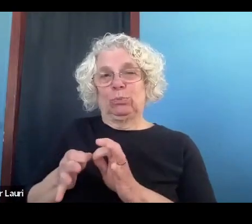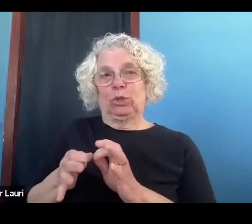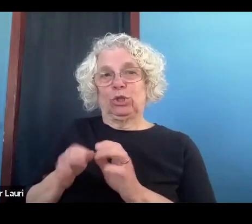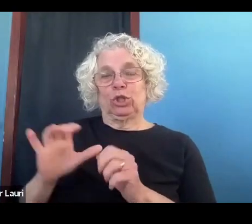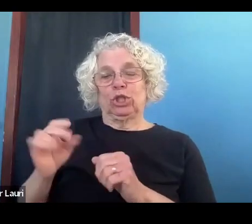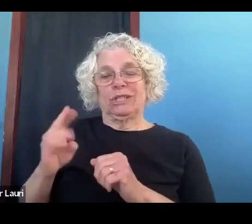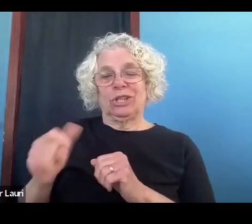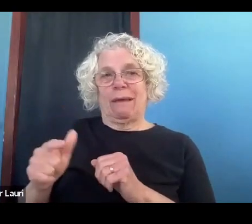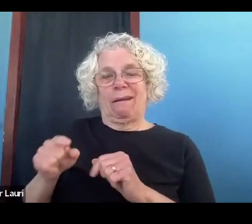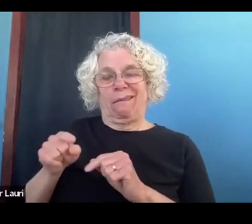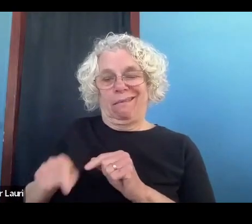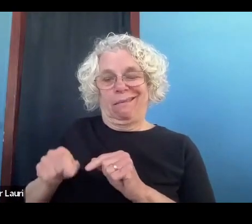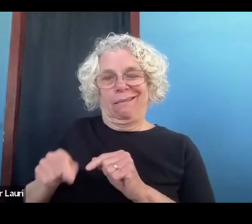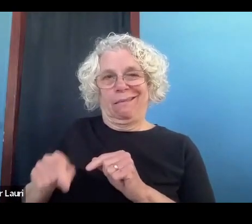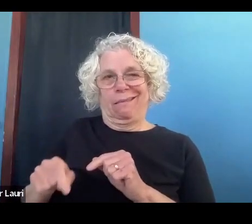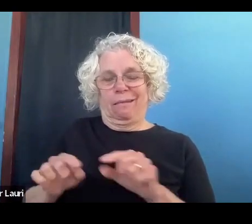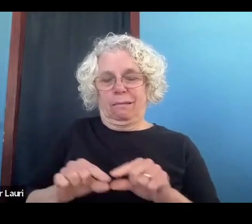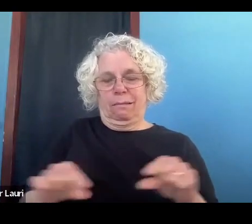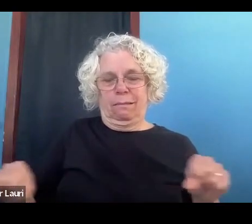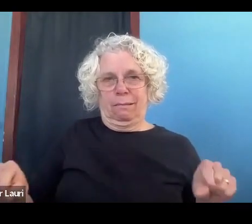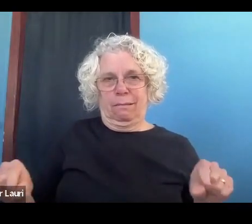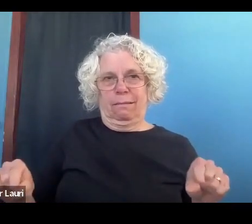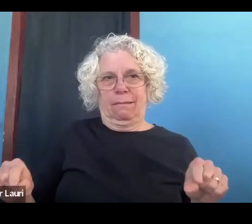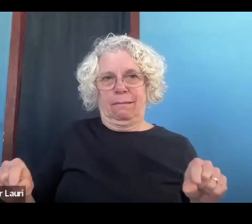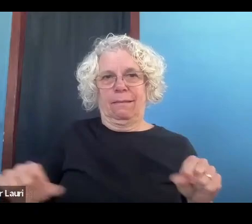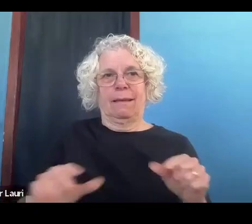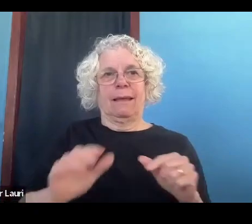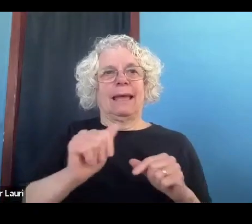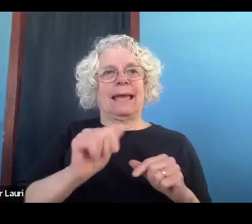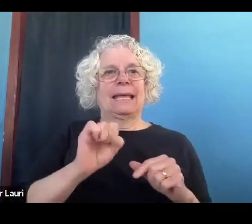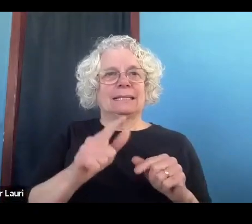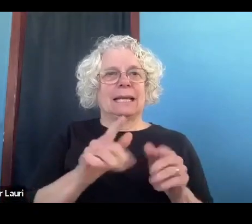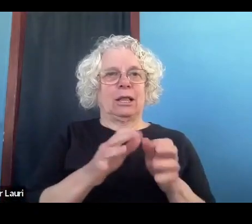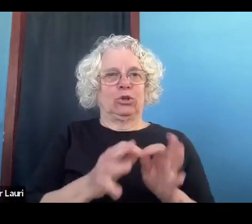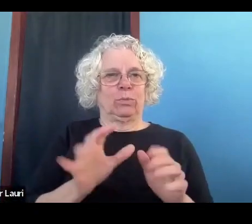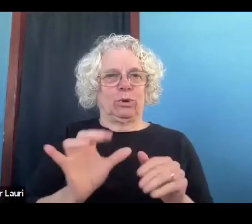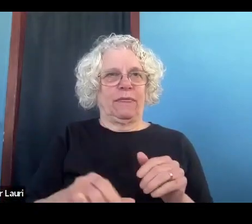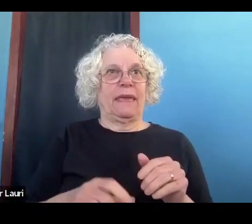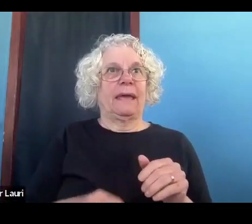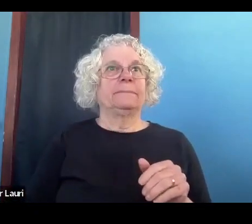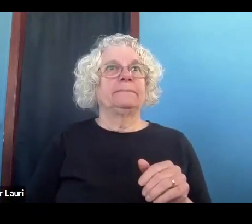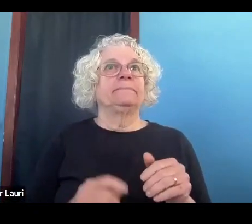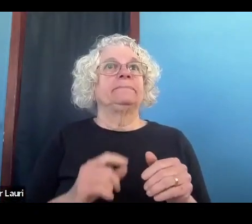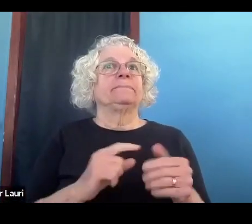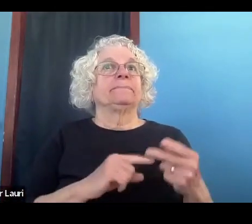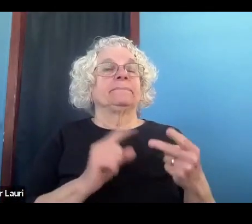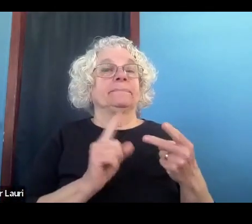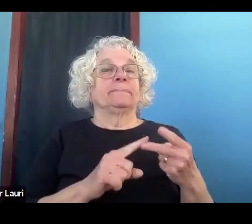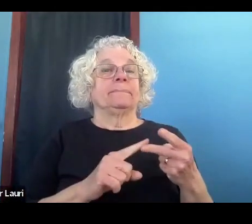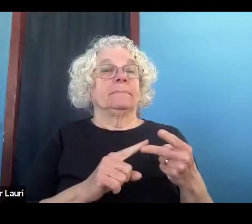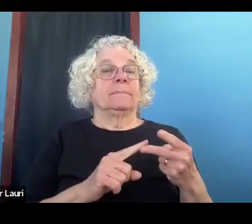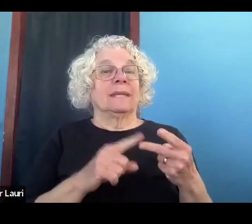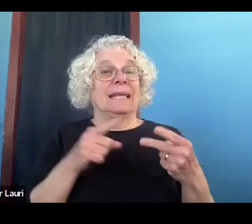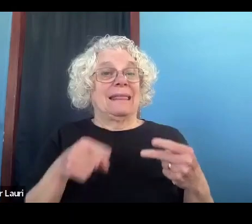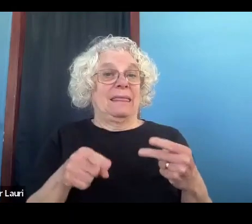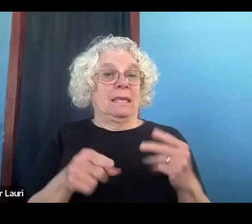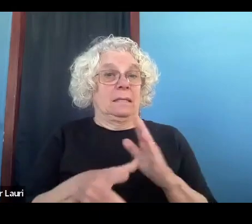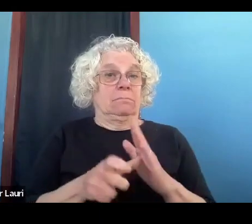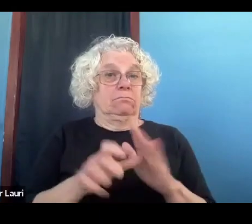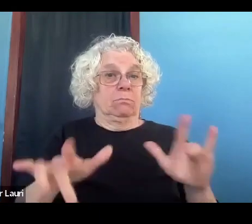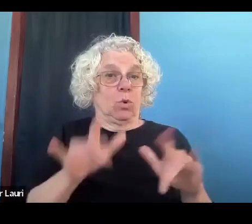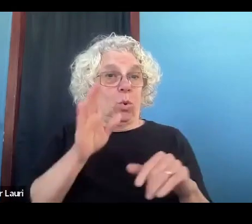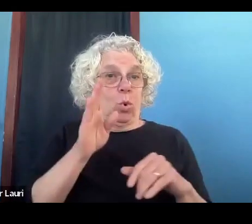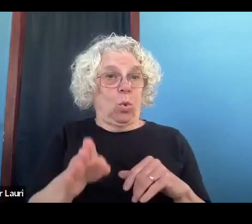button at the bottom of your screen and then click on the ASL. Additionally, we are recording the entire webinar with